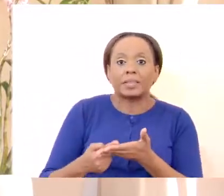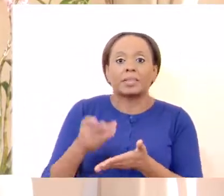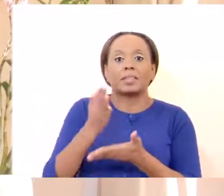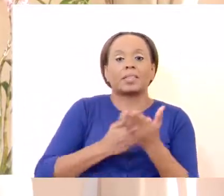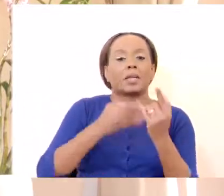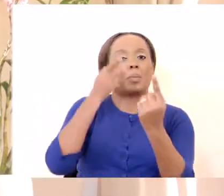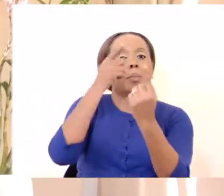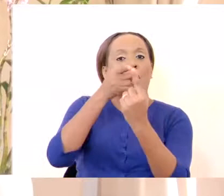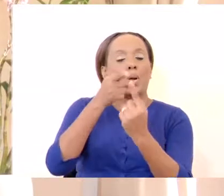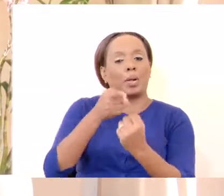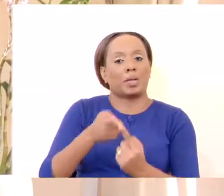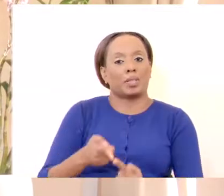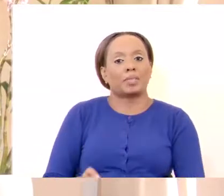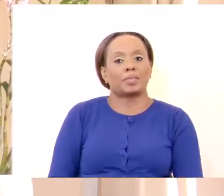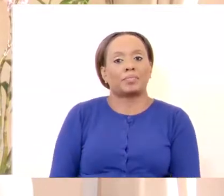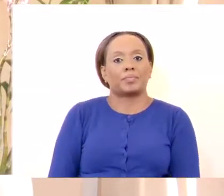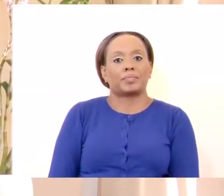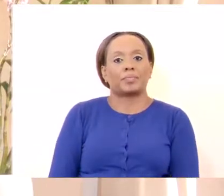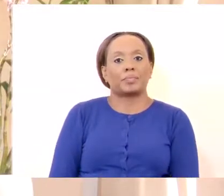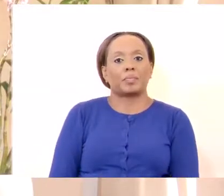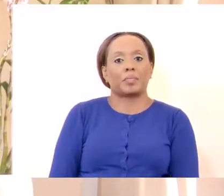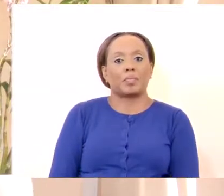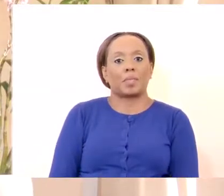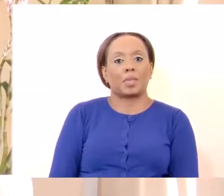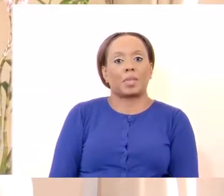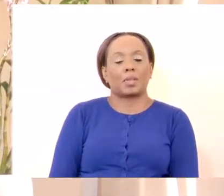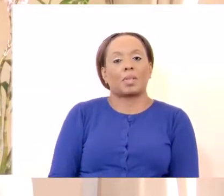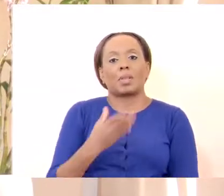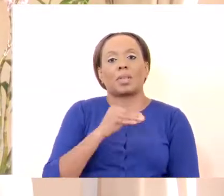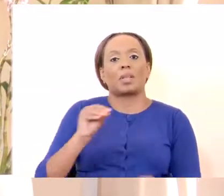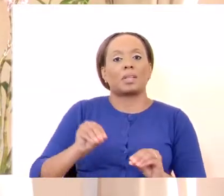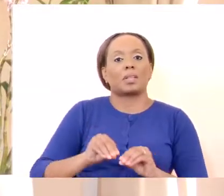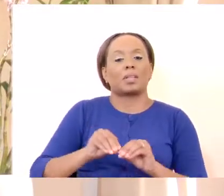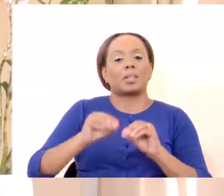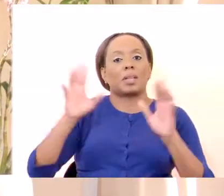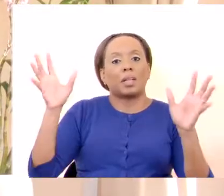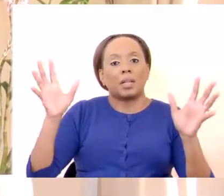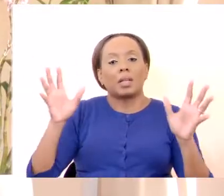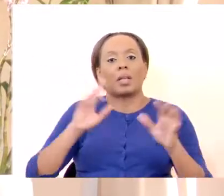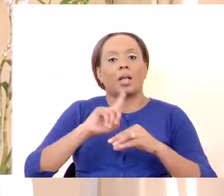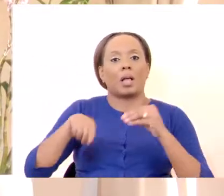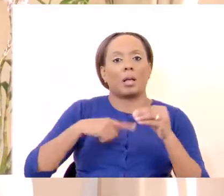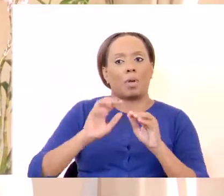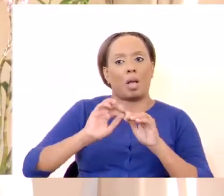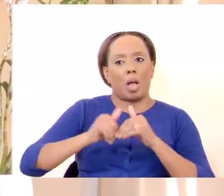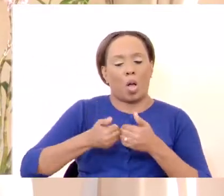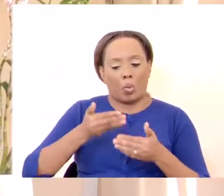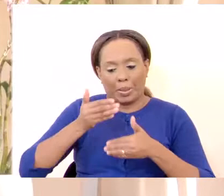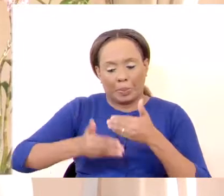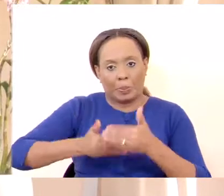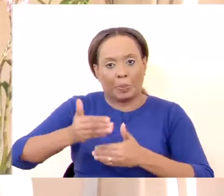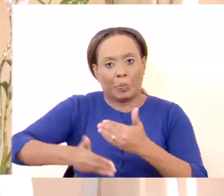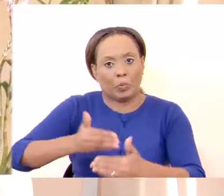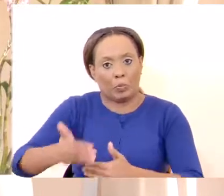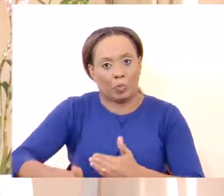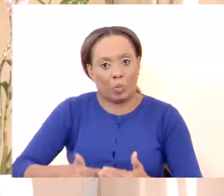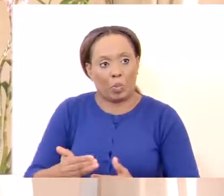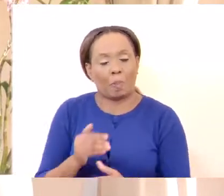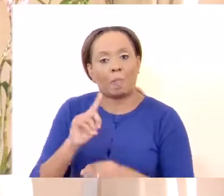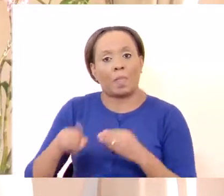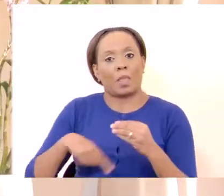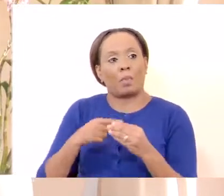are raising, and some clear direction was given as to what we ought to do in terms